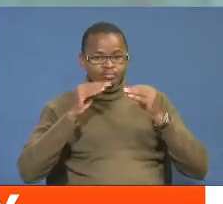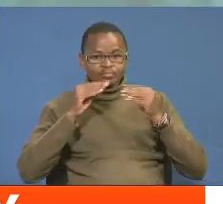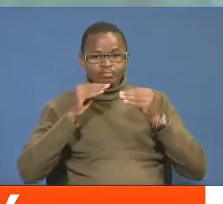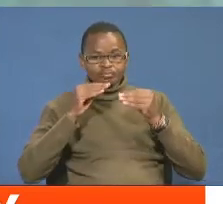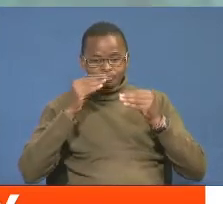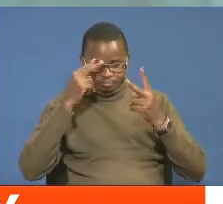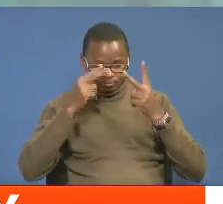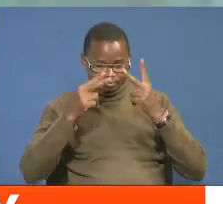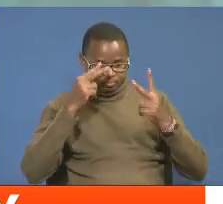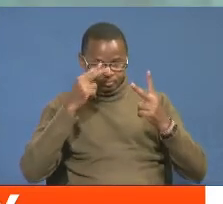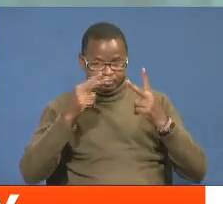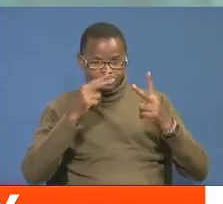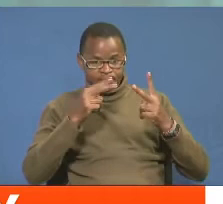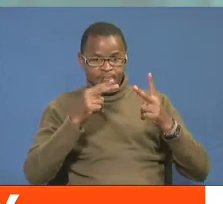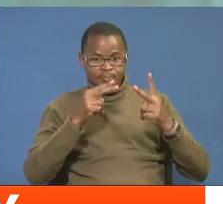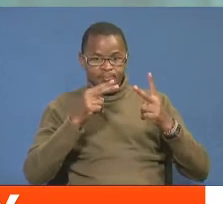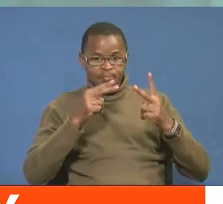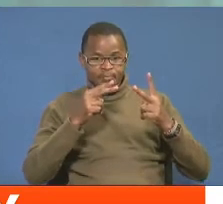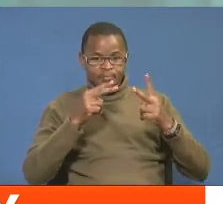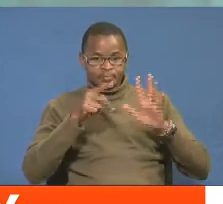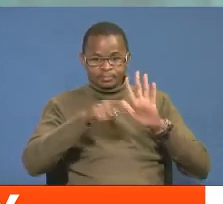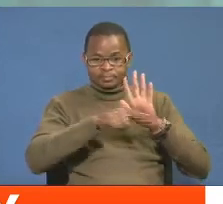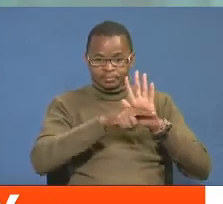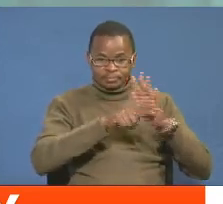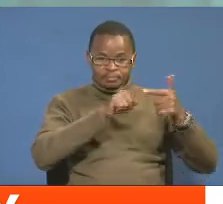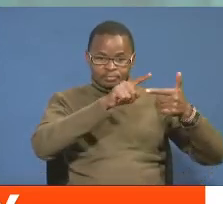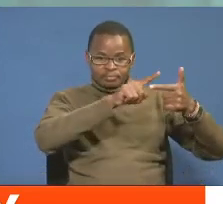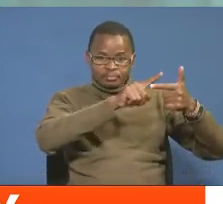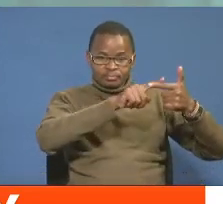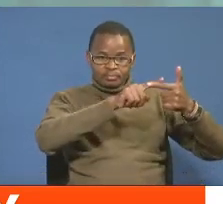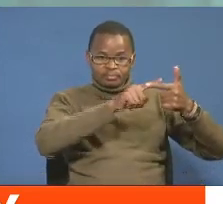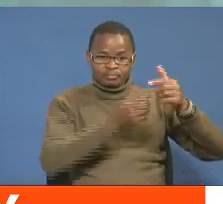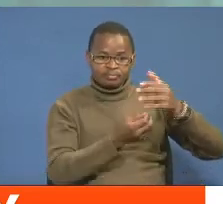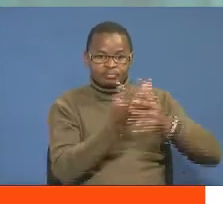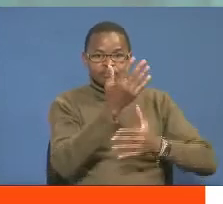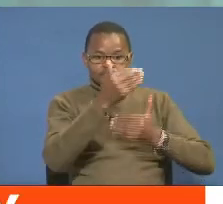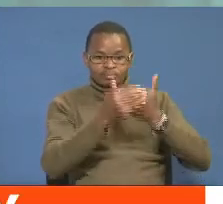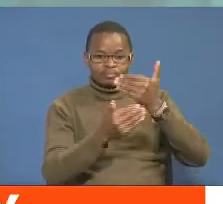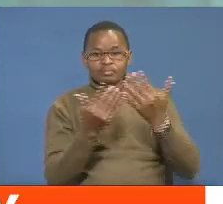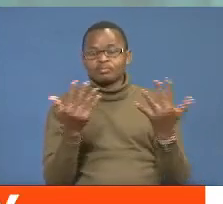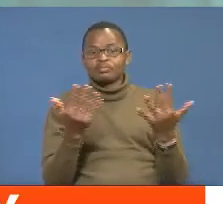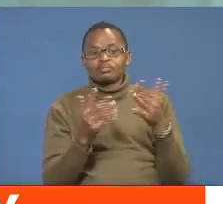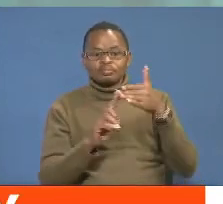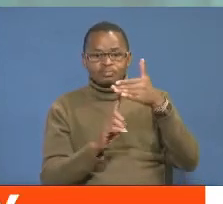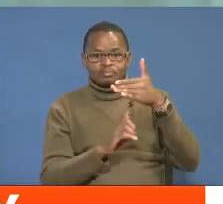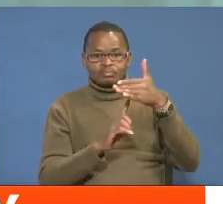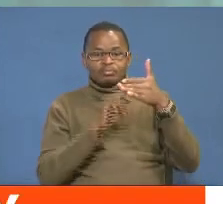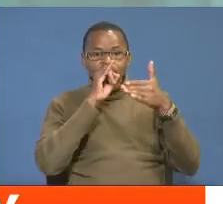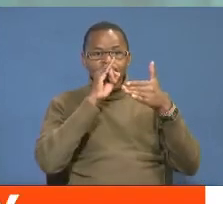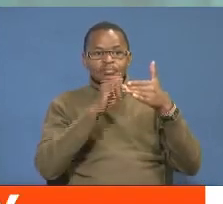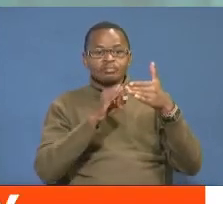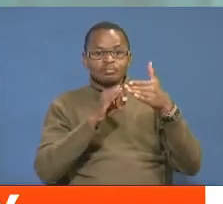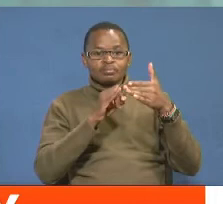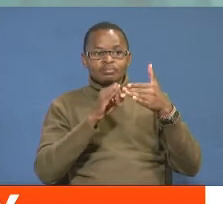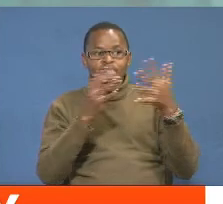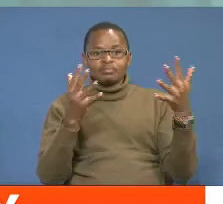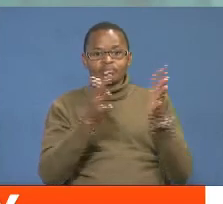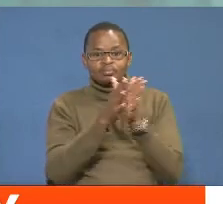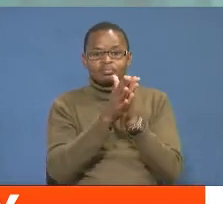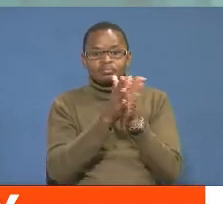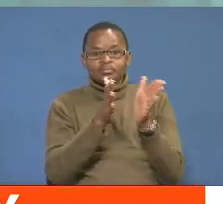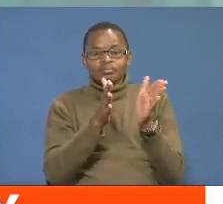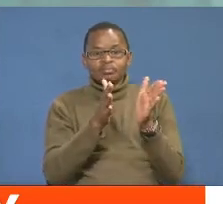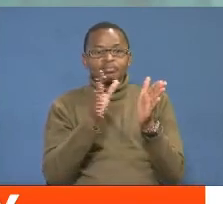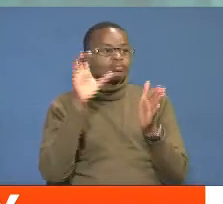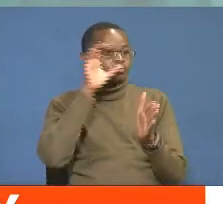into the positive and the negative when it comes to the inoculation process, where the Ministry of Health has missed it, where the public has